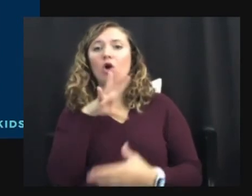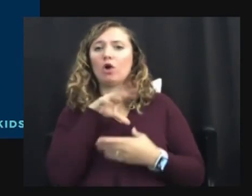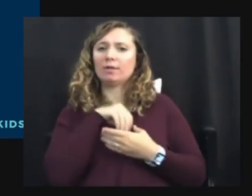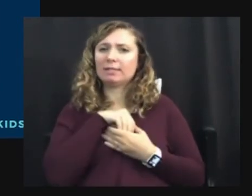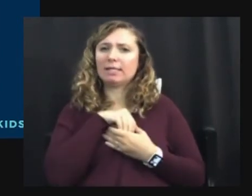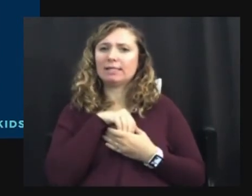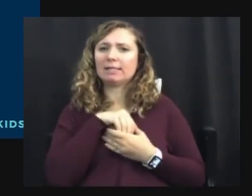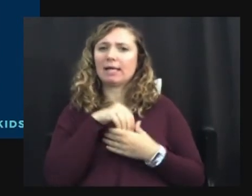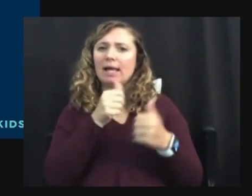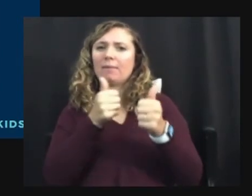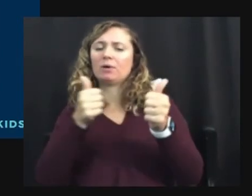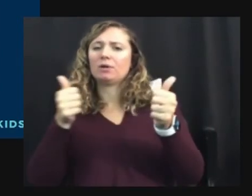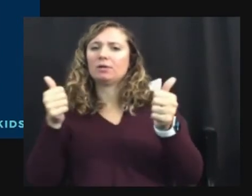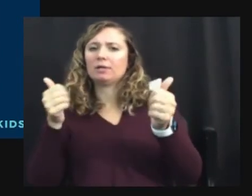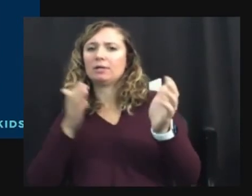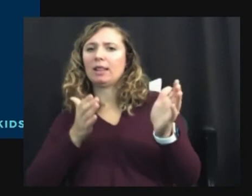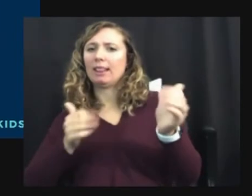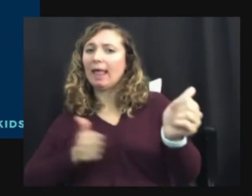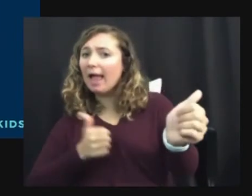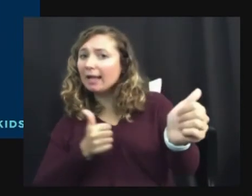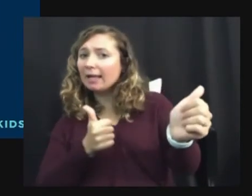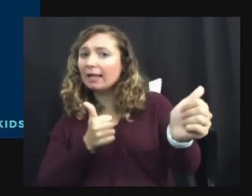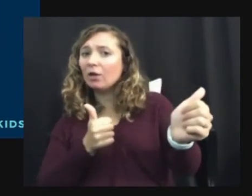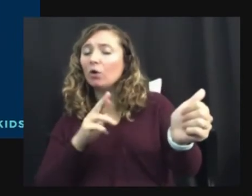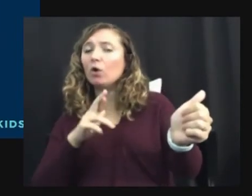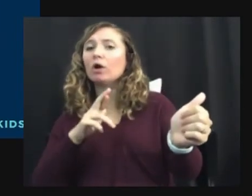there yet?